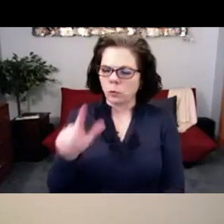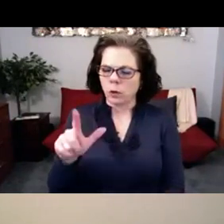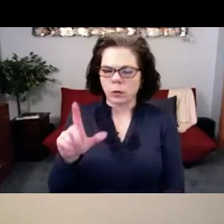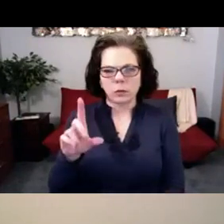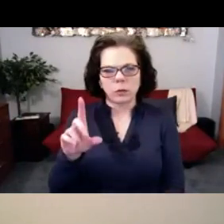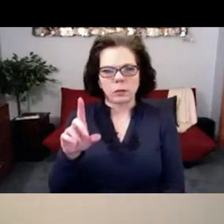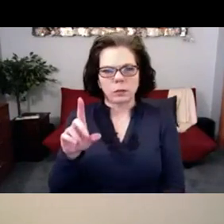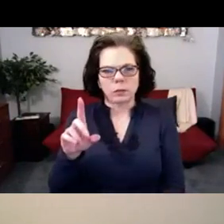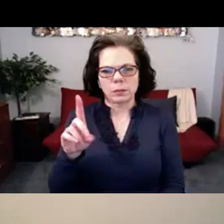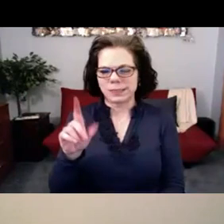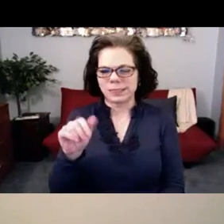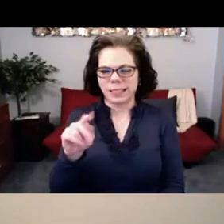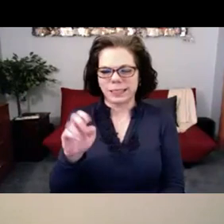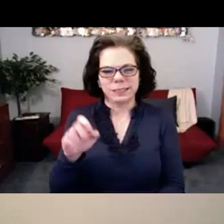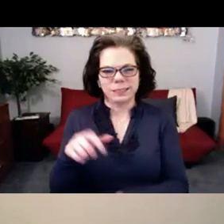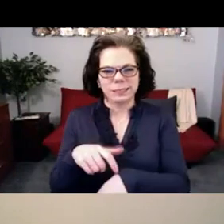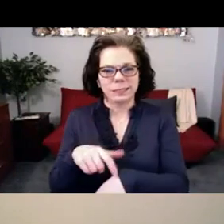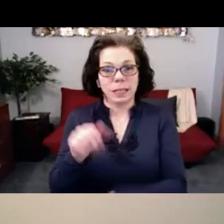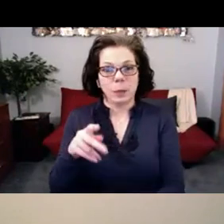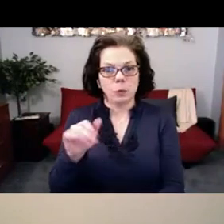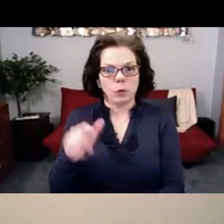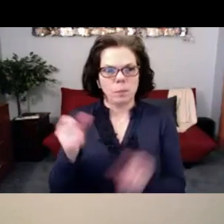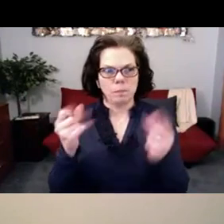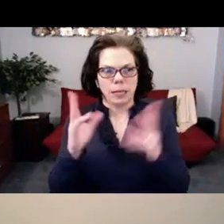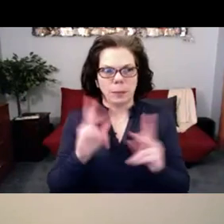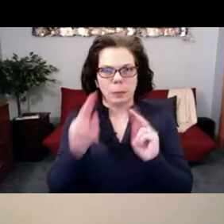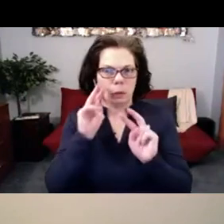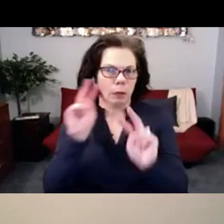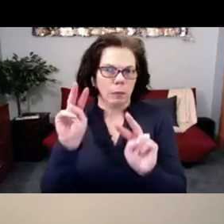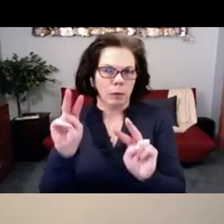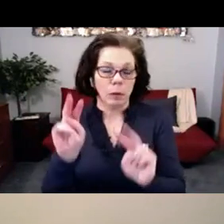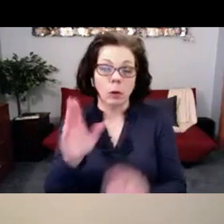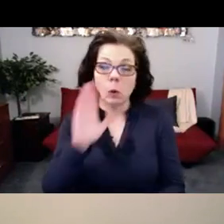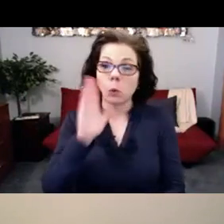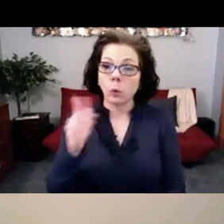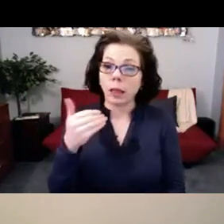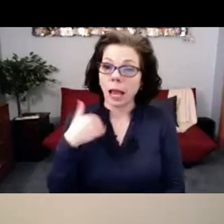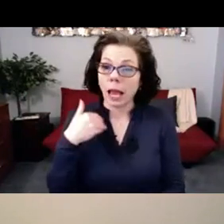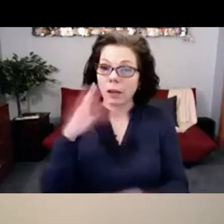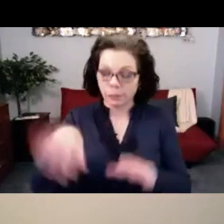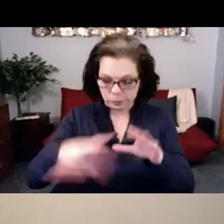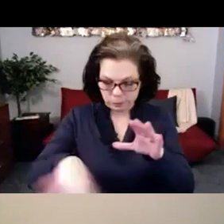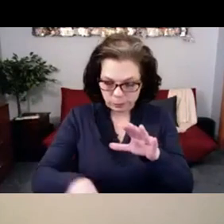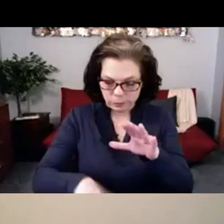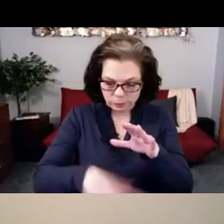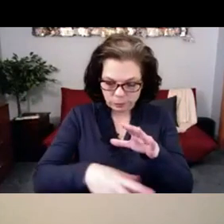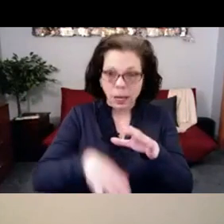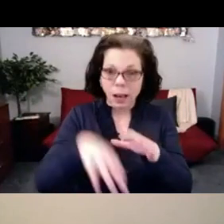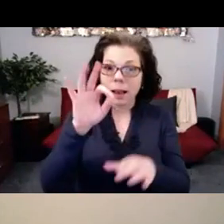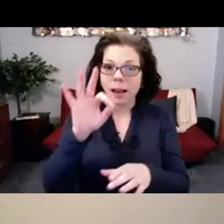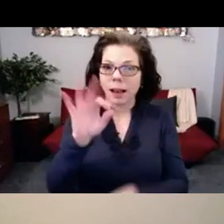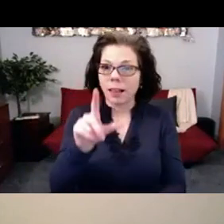of people in this forum are anticipating. Will there be a lottery to determine how the